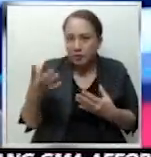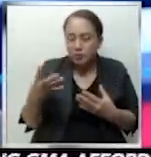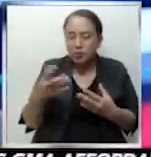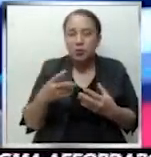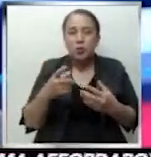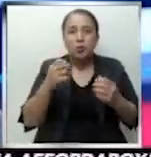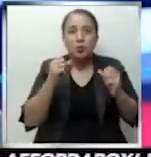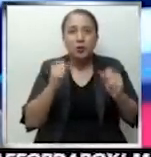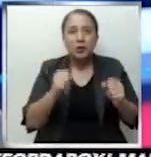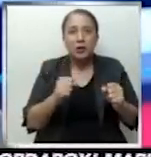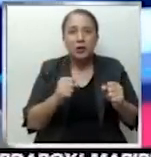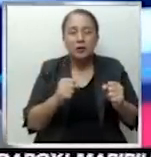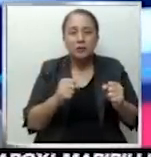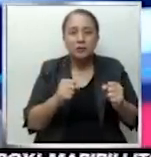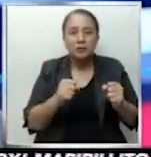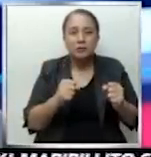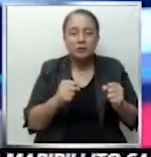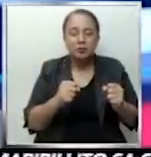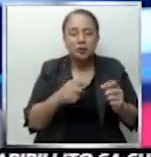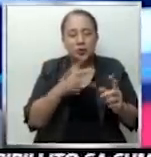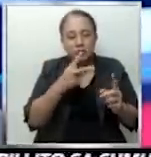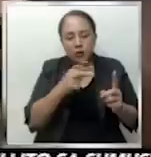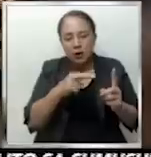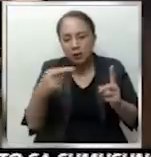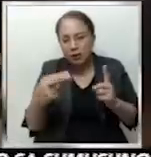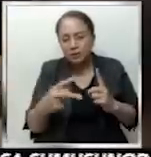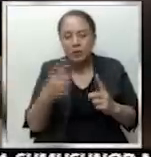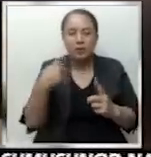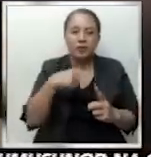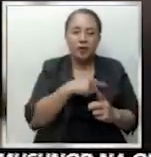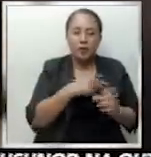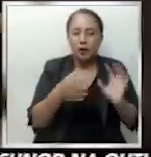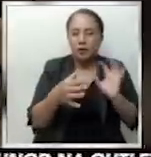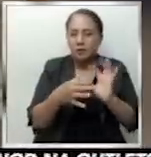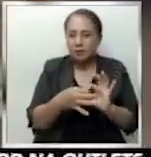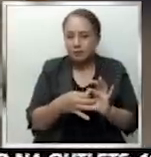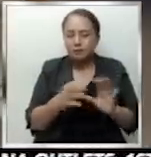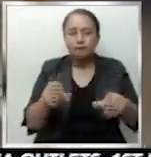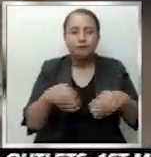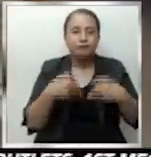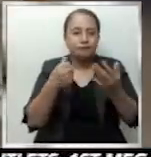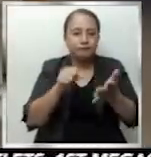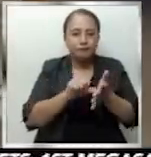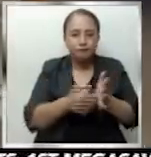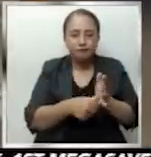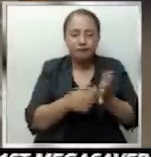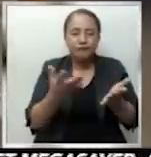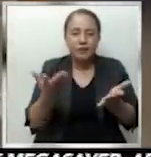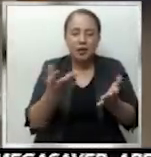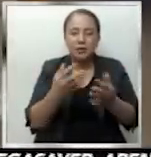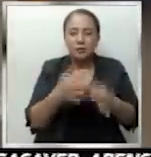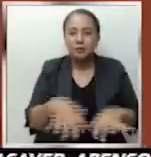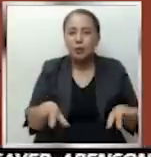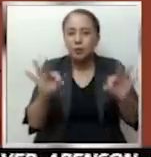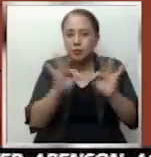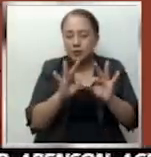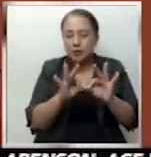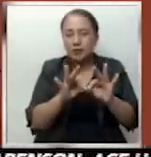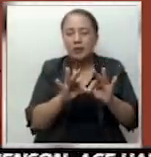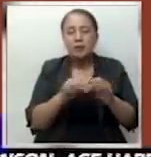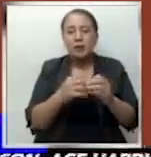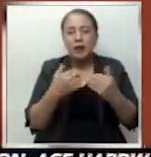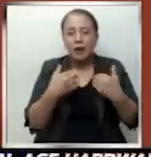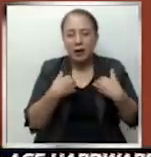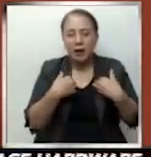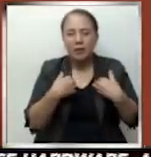feed into other aspects of our alliance. Binigyang diin din ni Carlson ang kahalagahan ng pagkakaroon ng